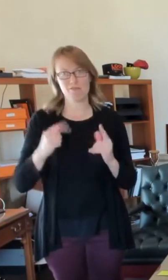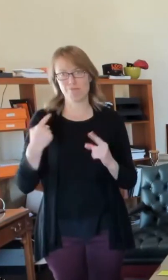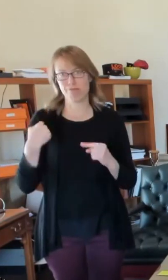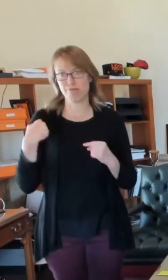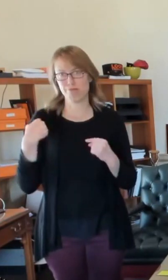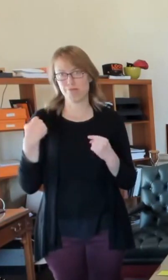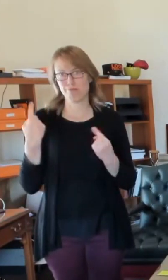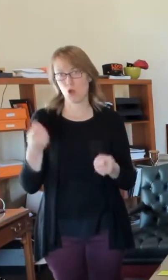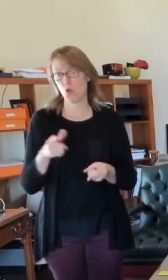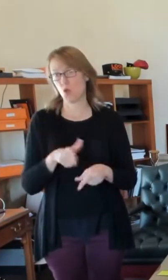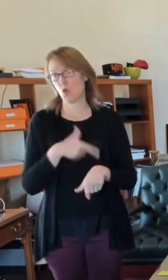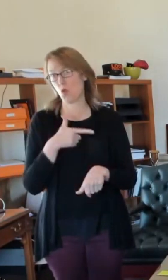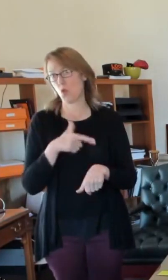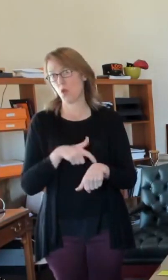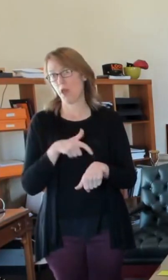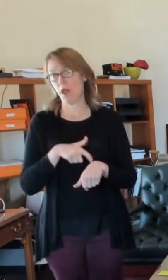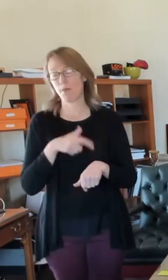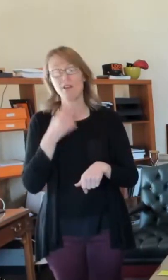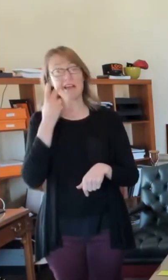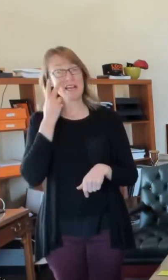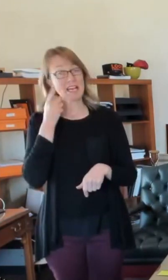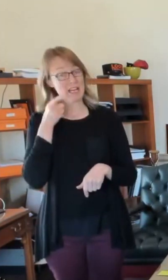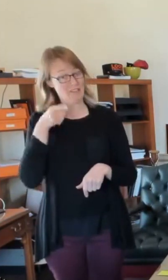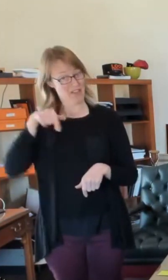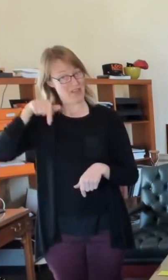to the same day,